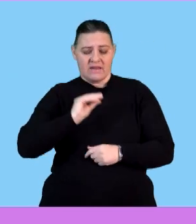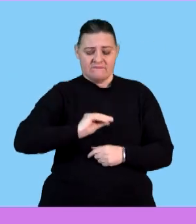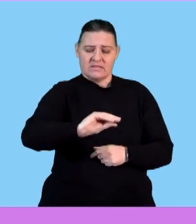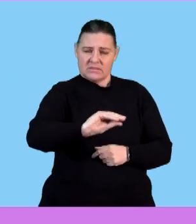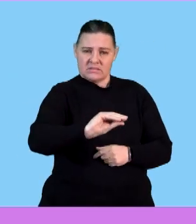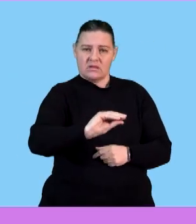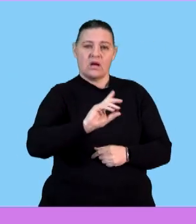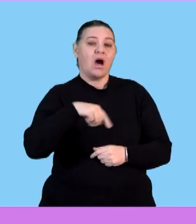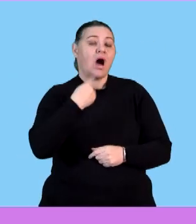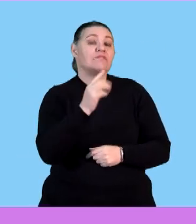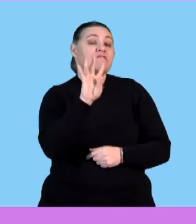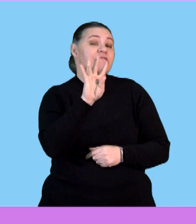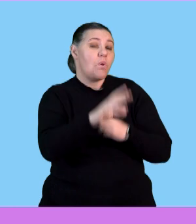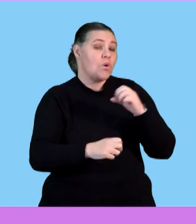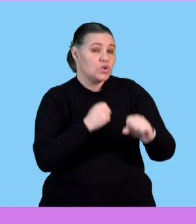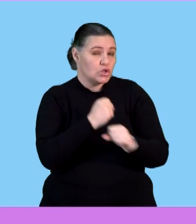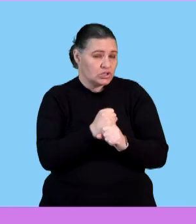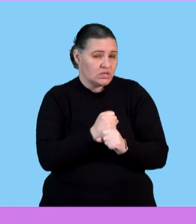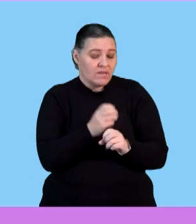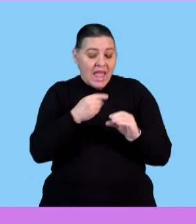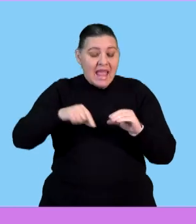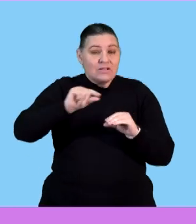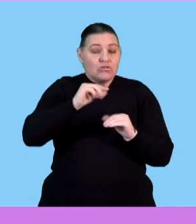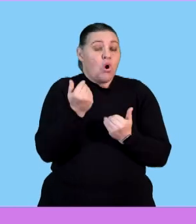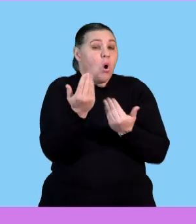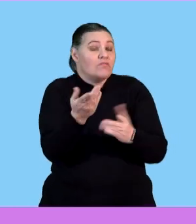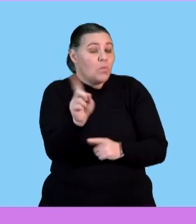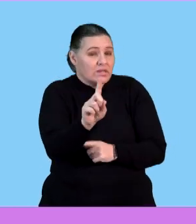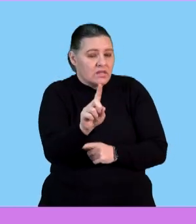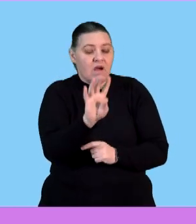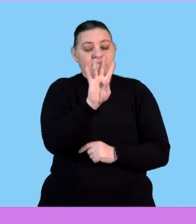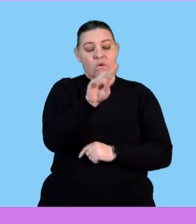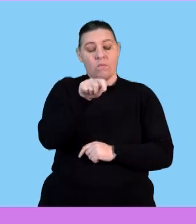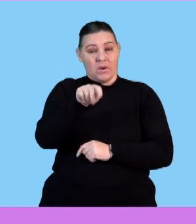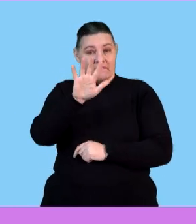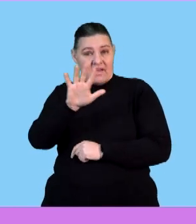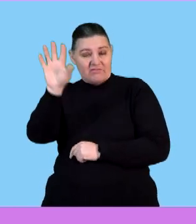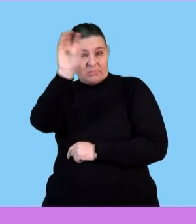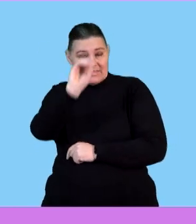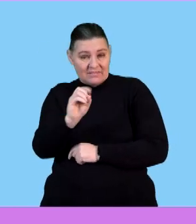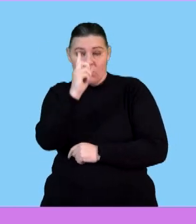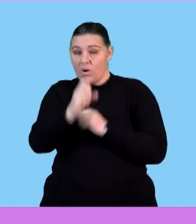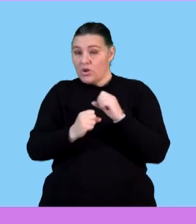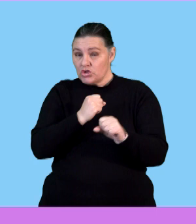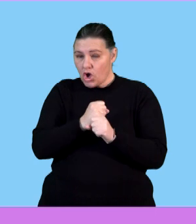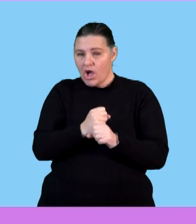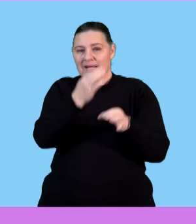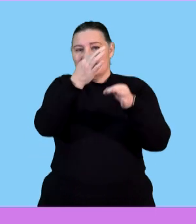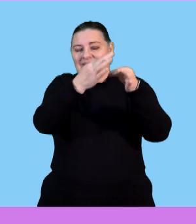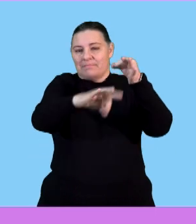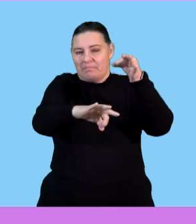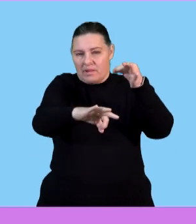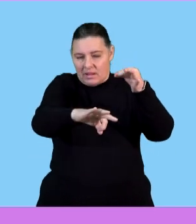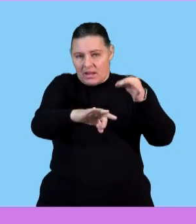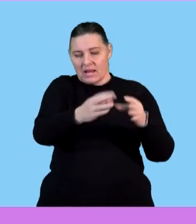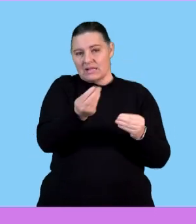of the investment after 4 years if the interest rate offered is 4.5% per annum